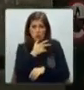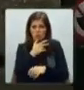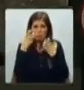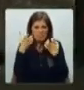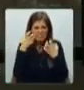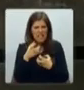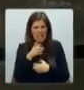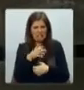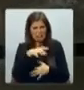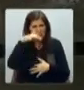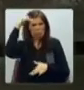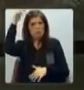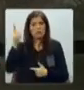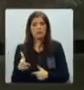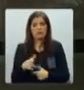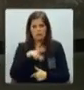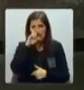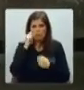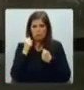so terrible smelling